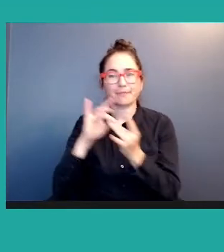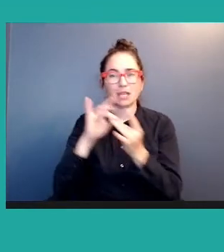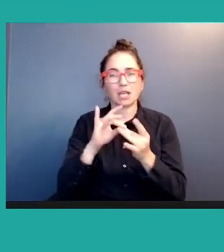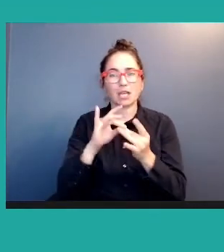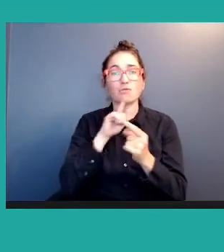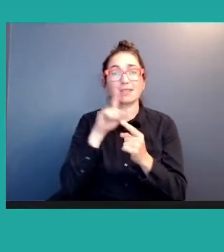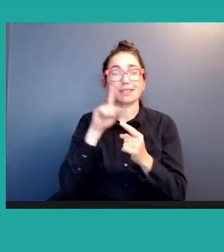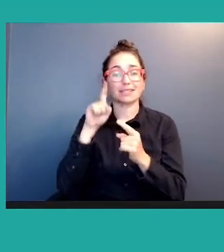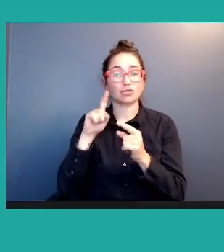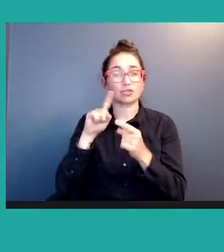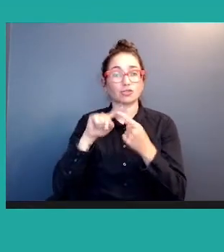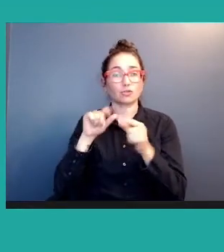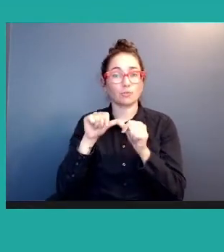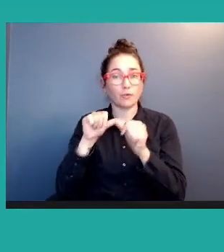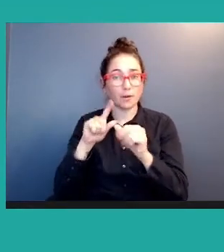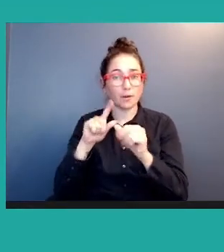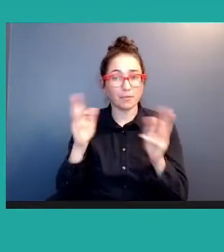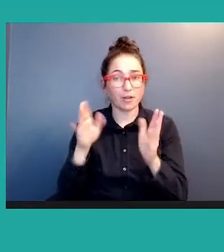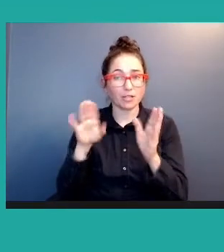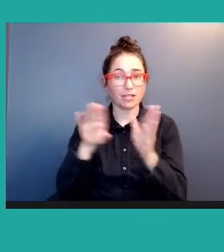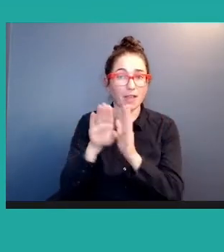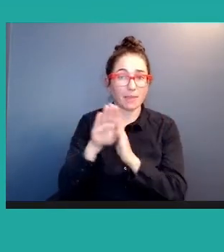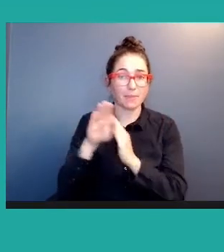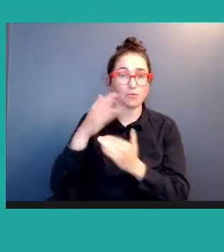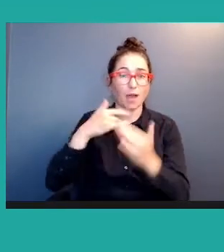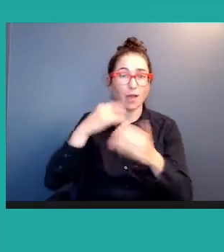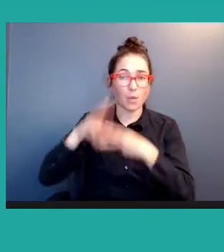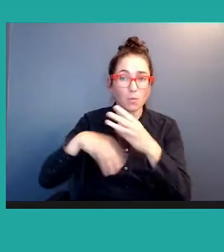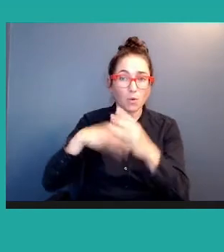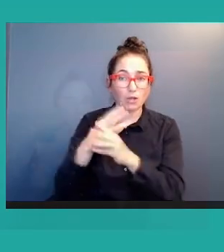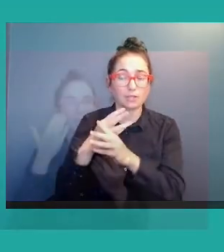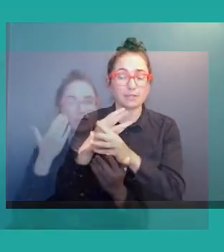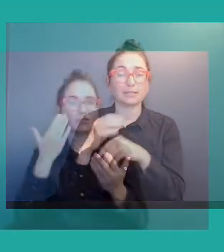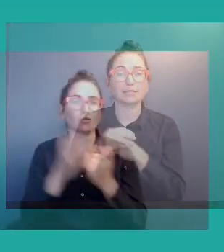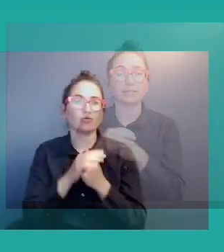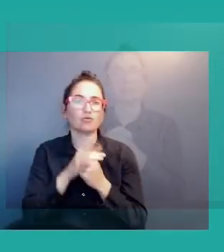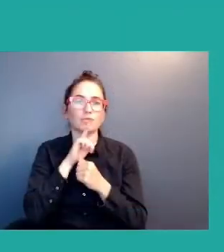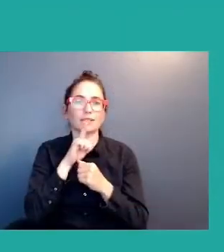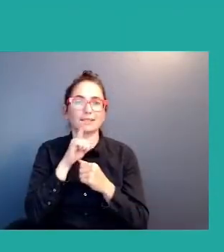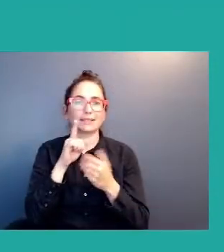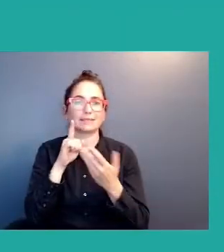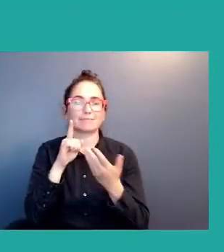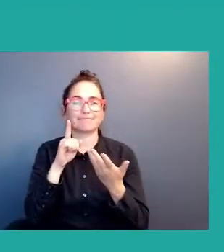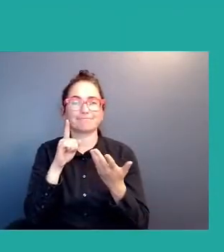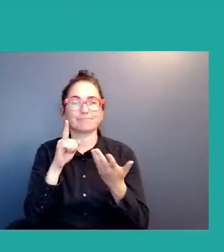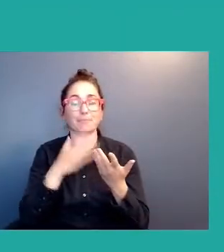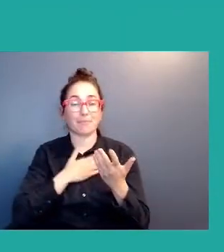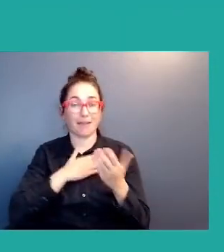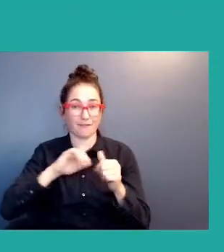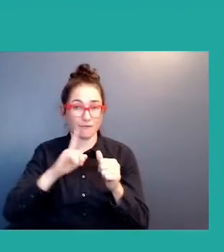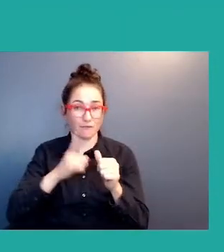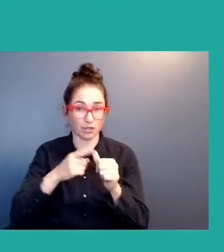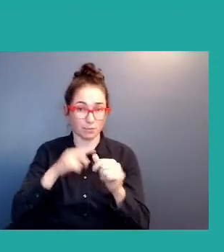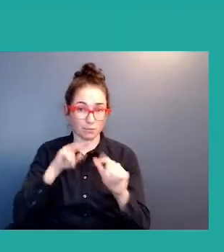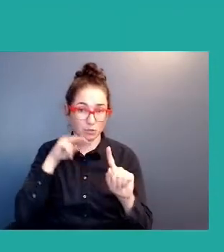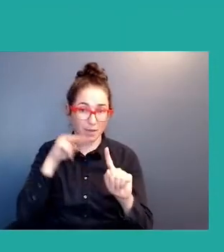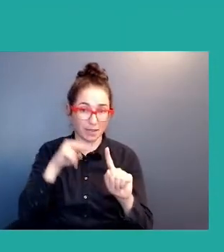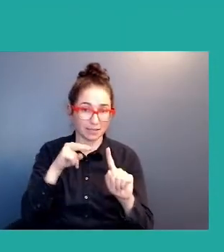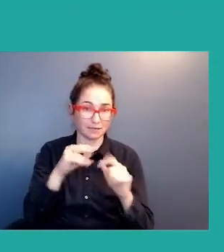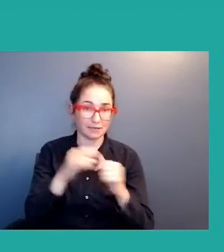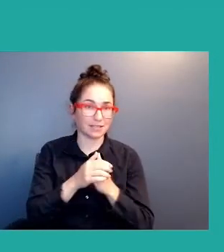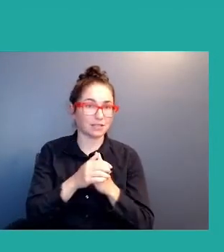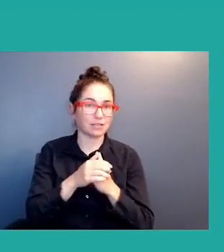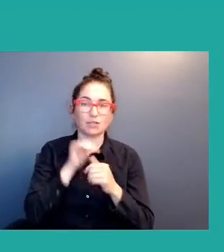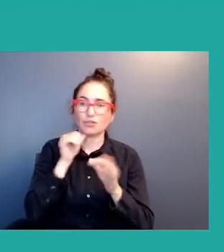to promote development around the world based on these perspectives. My first perspective is, please don't